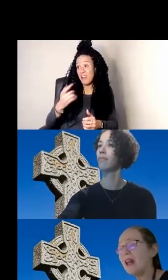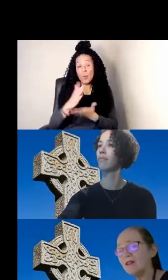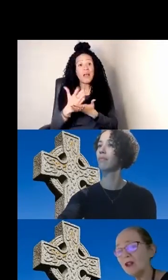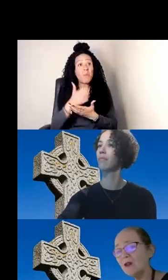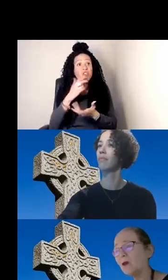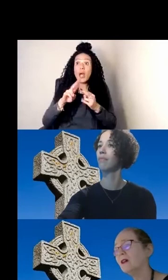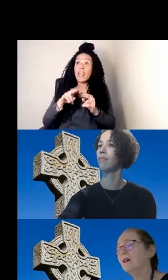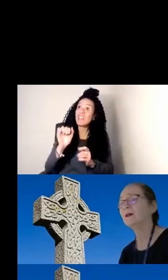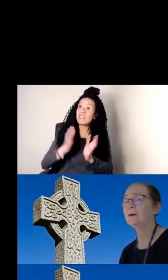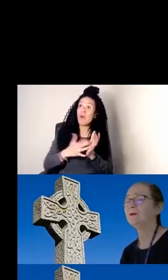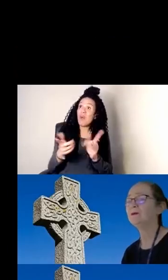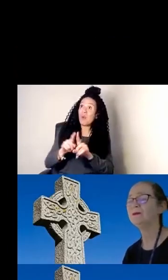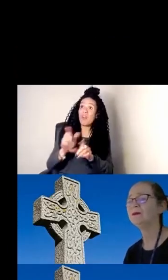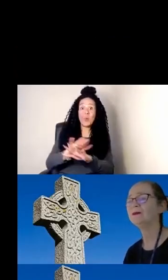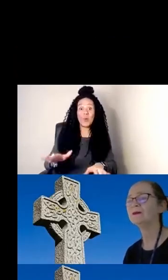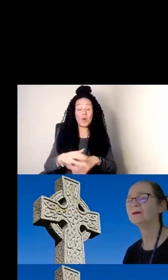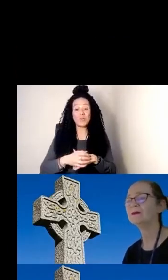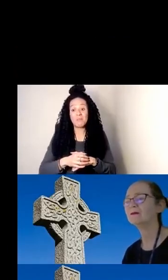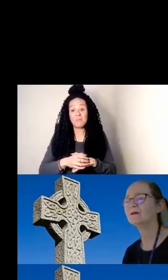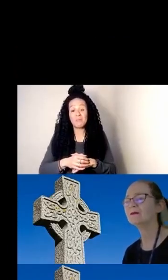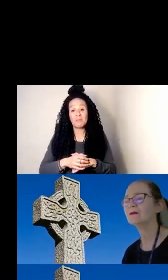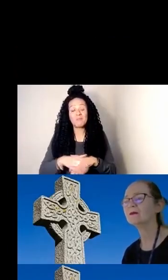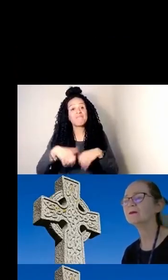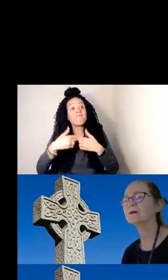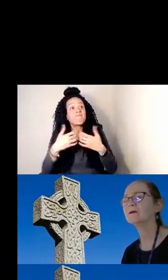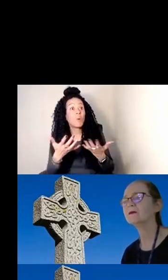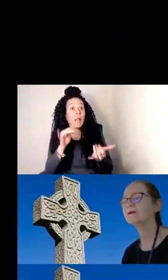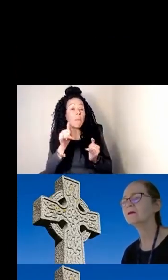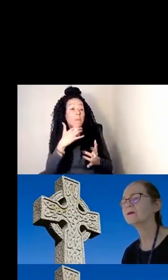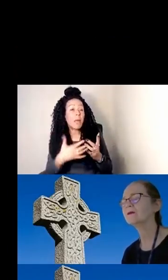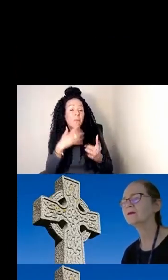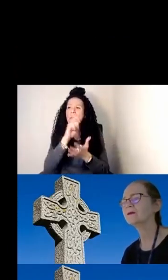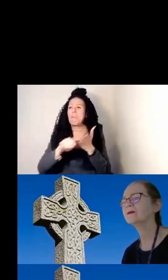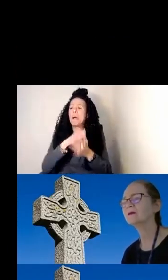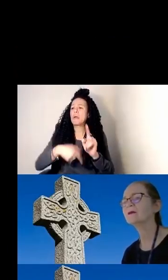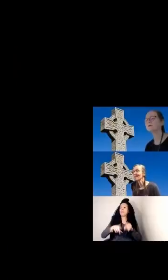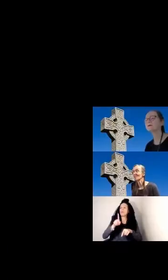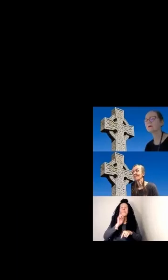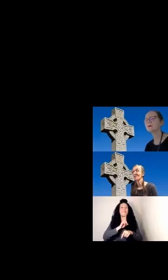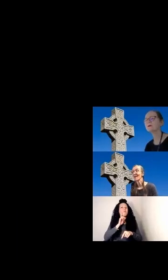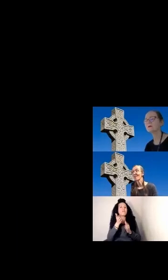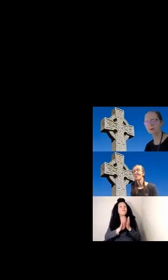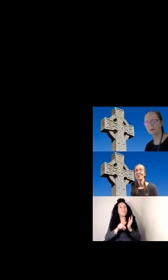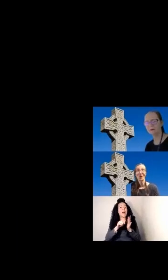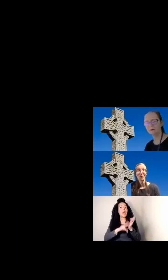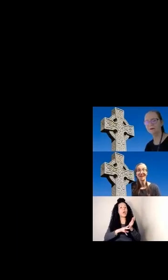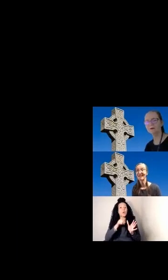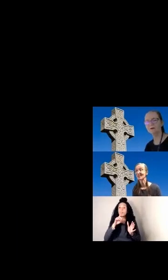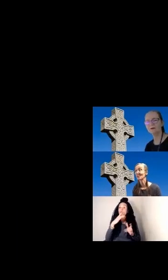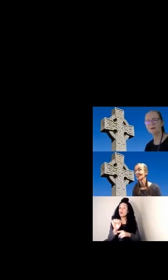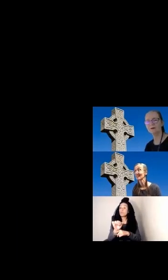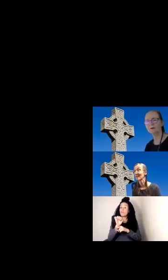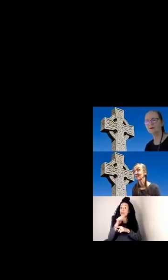even there at all. Well, he may have banned women from Iona, but he wasn't able to prevent them following